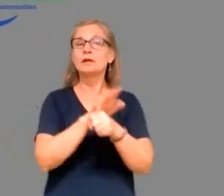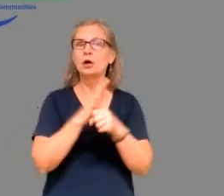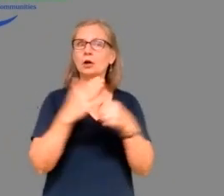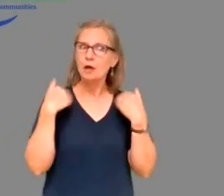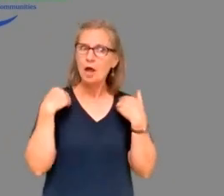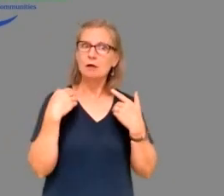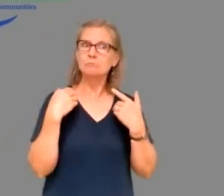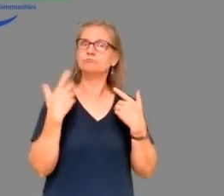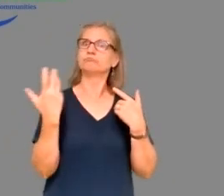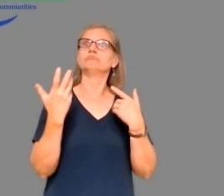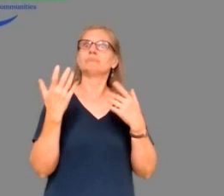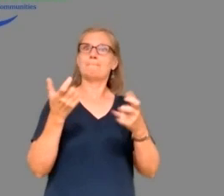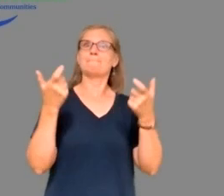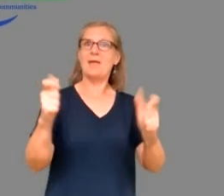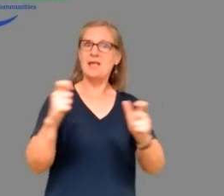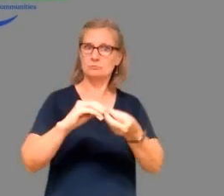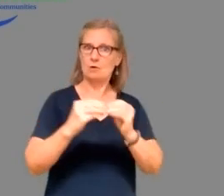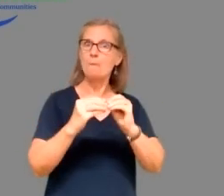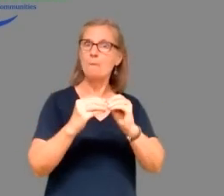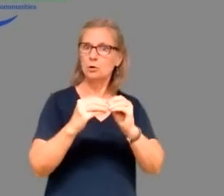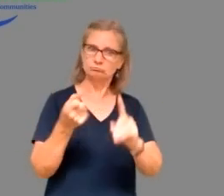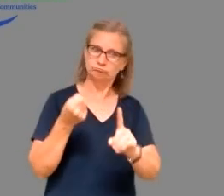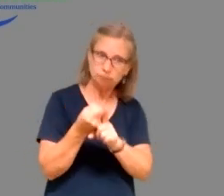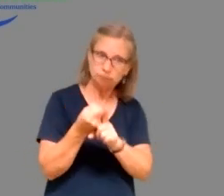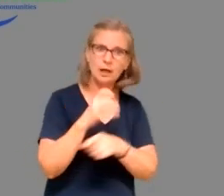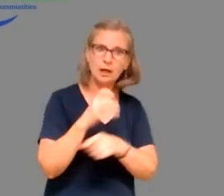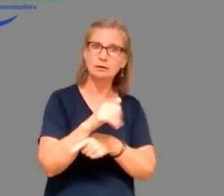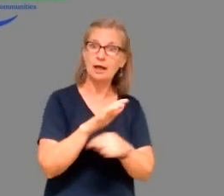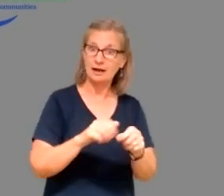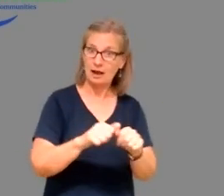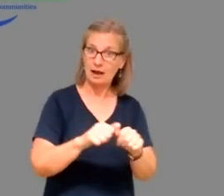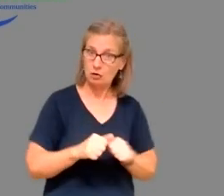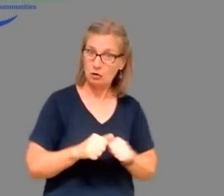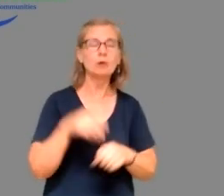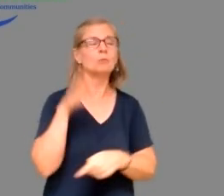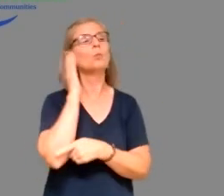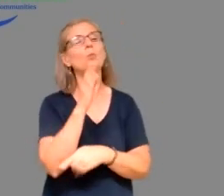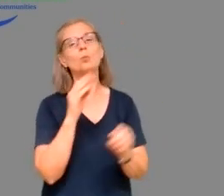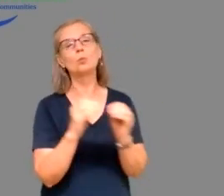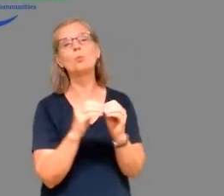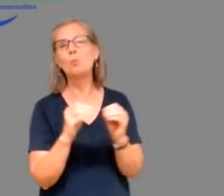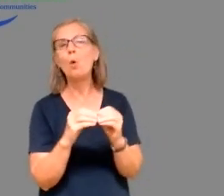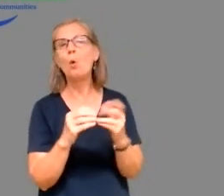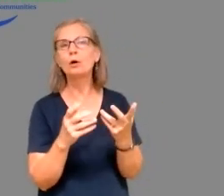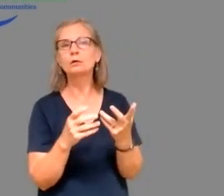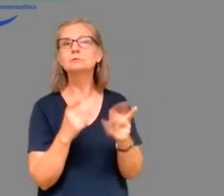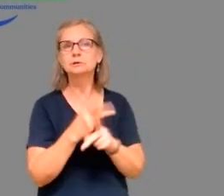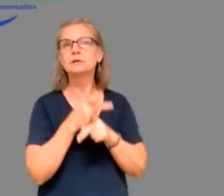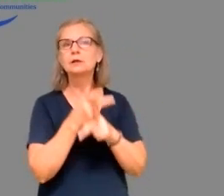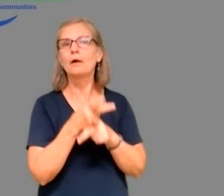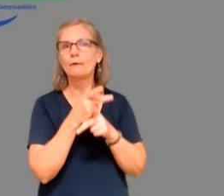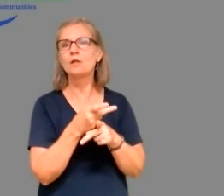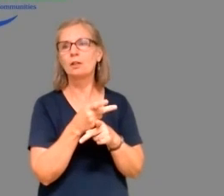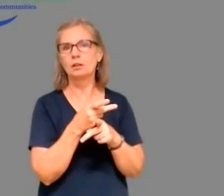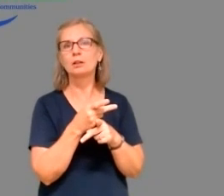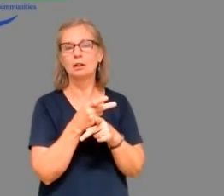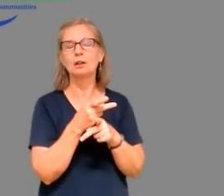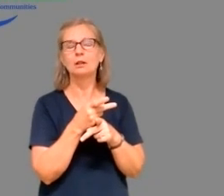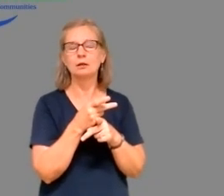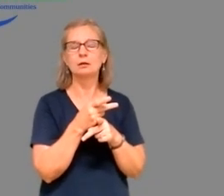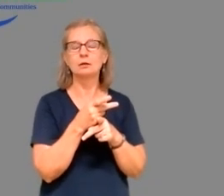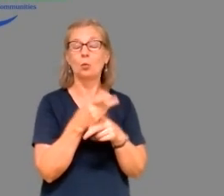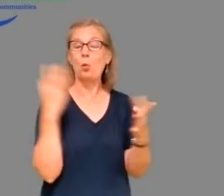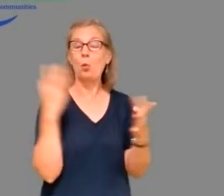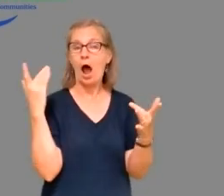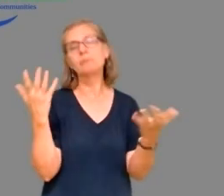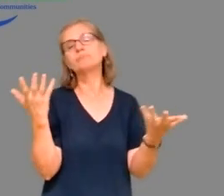you saw the impact of it in your area, that maybe you'd be more likely to take those precautions because you've seen it. It's